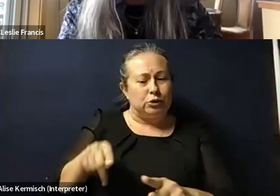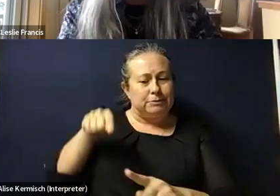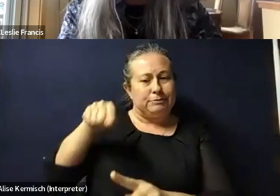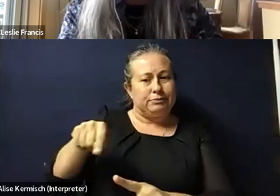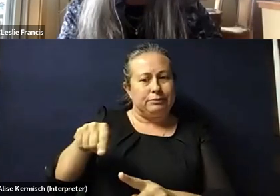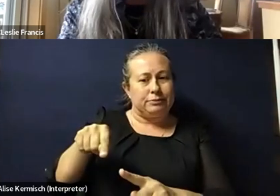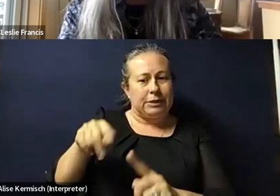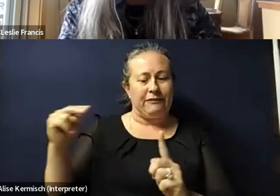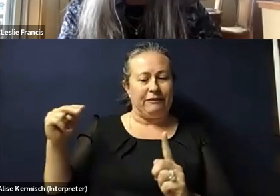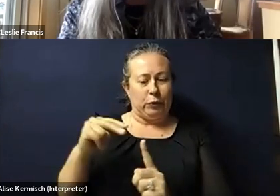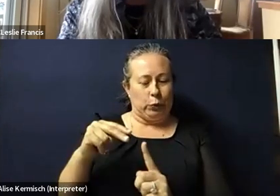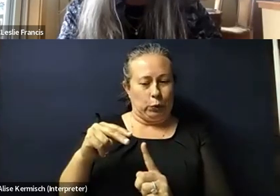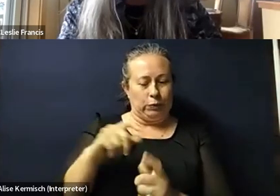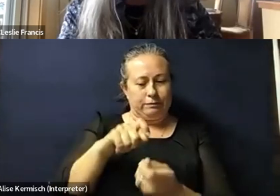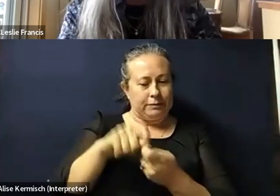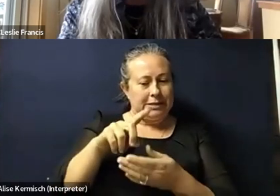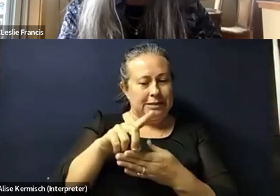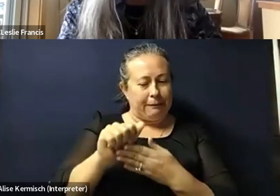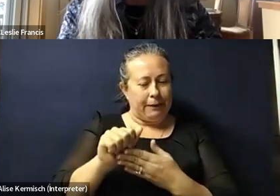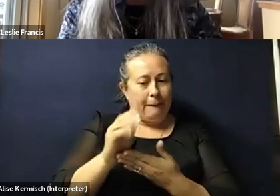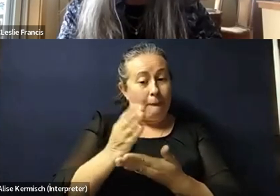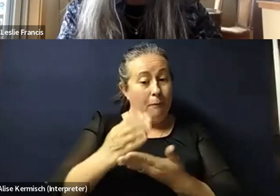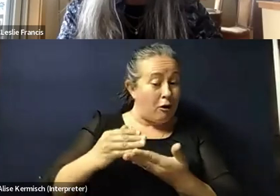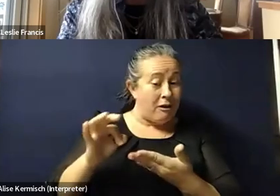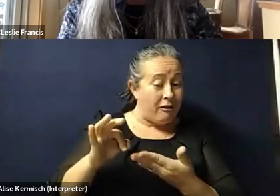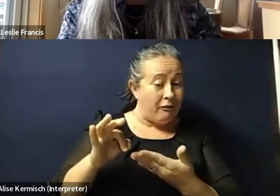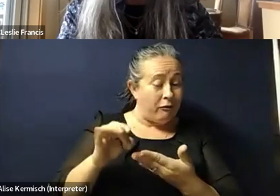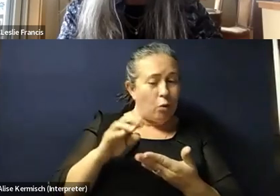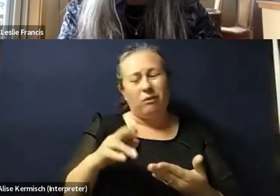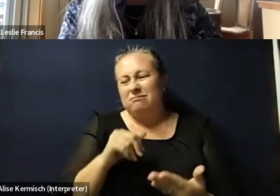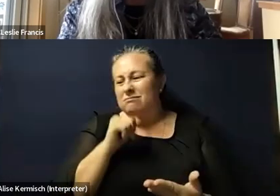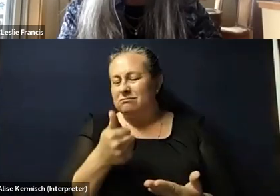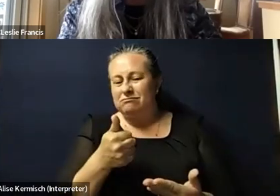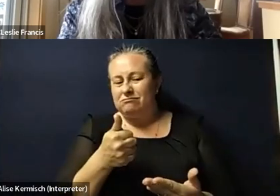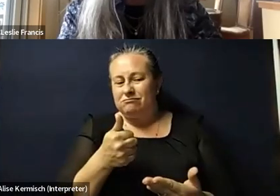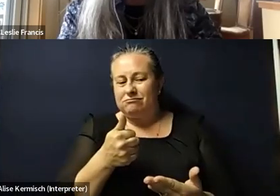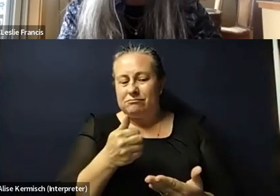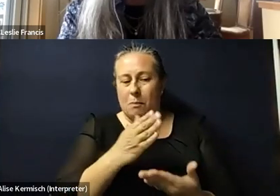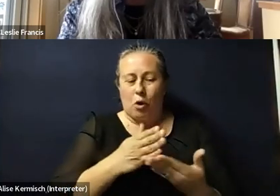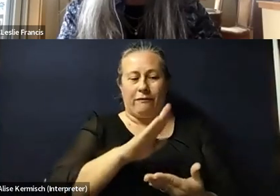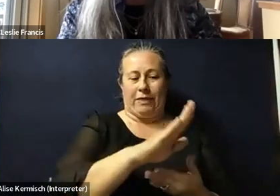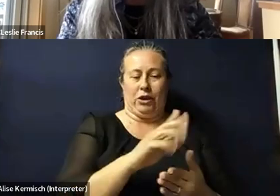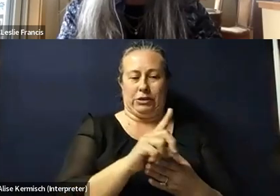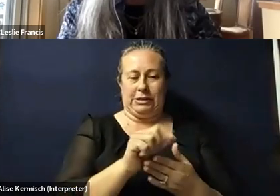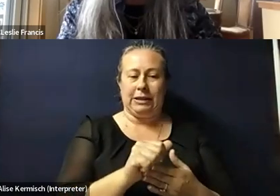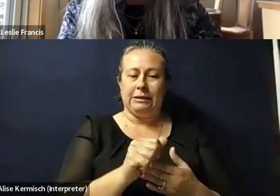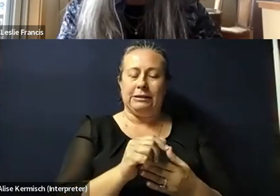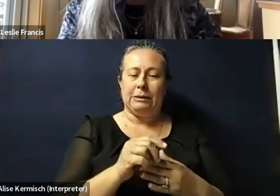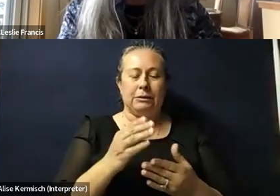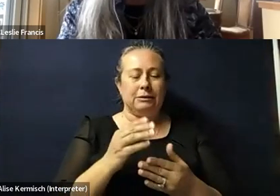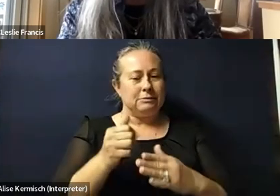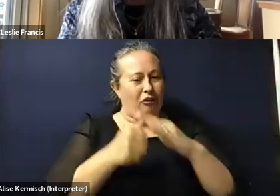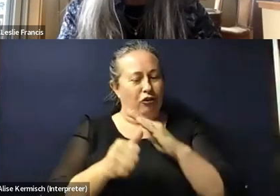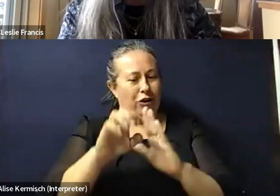disability as part of, or less so, their identity seems to bear on ethical issues, including genetic